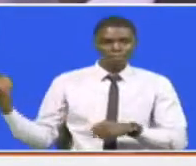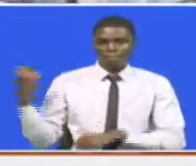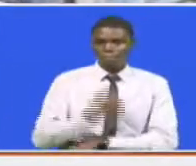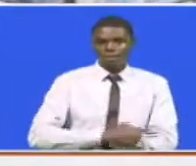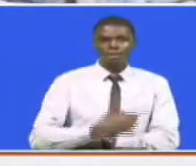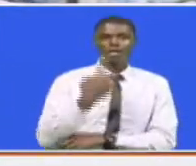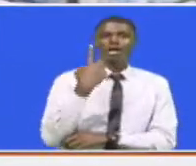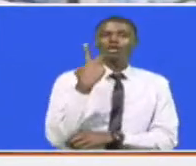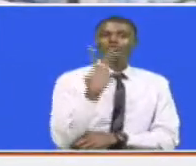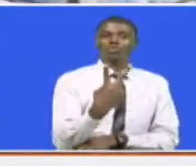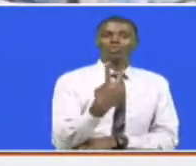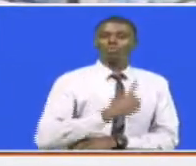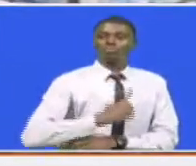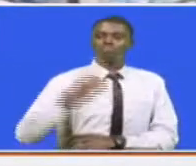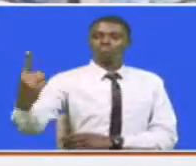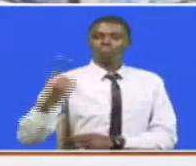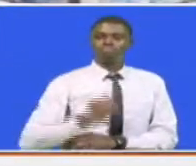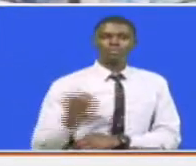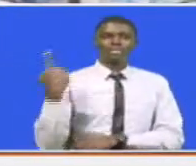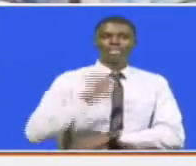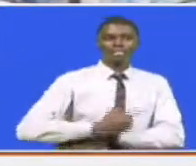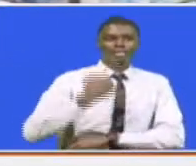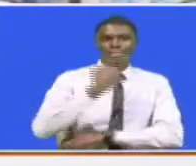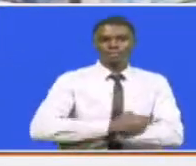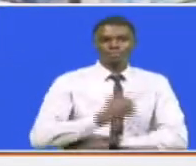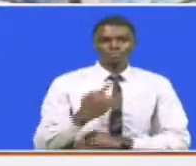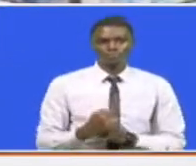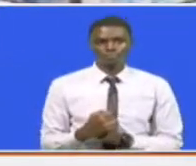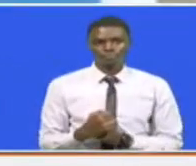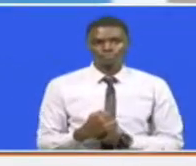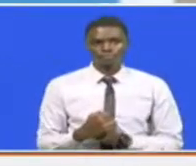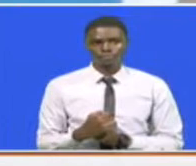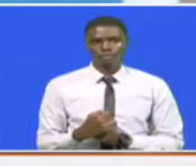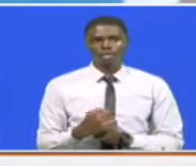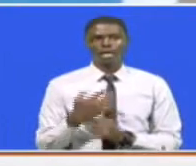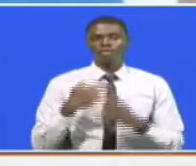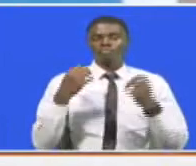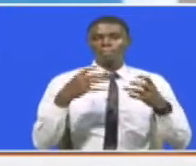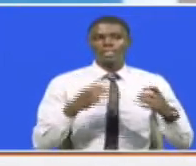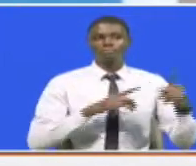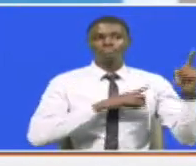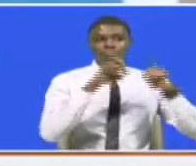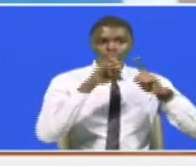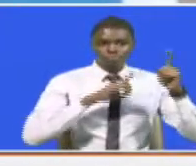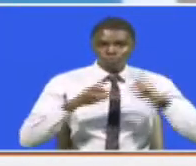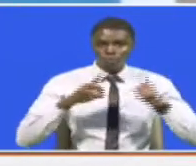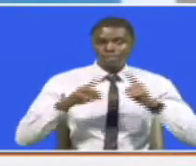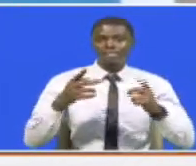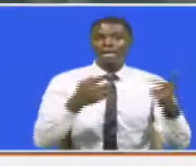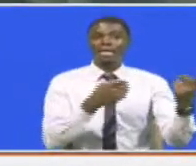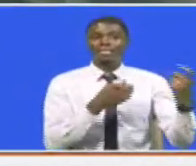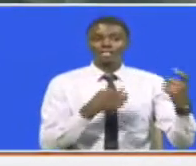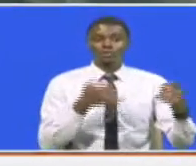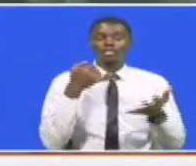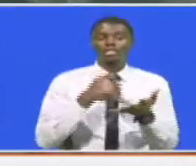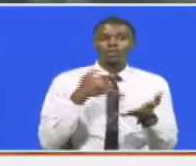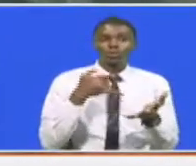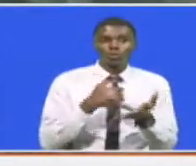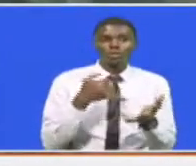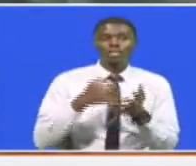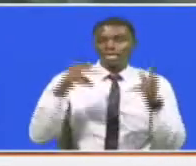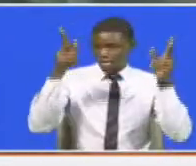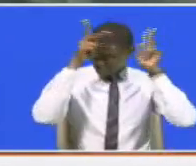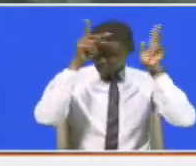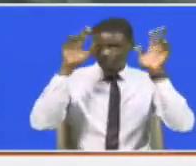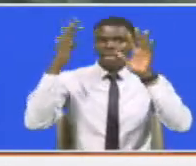every day. The western region prides itself as home to several tourist attractions, including the Kakamega Forest,